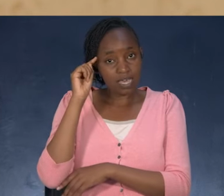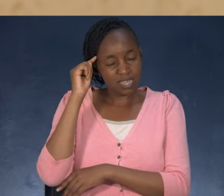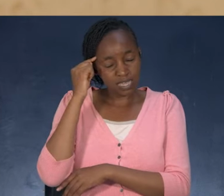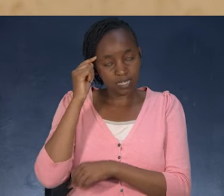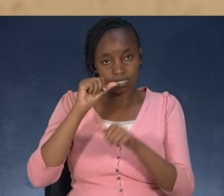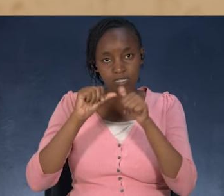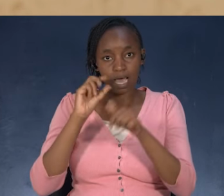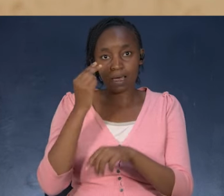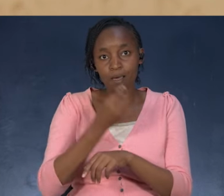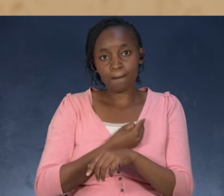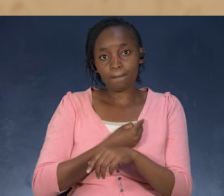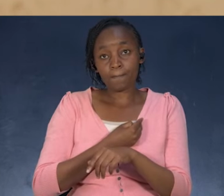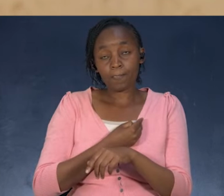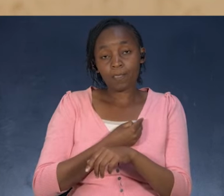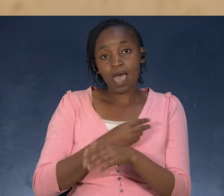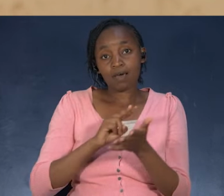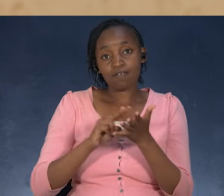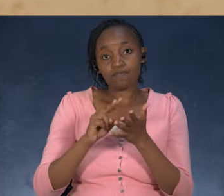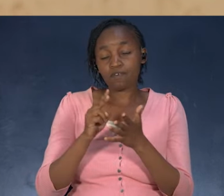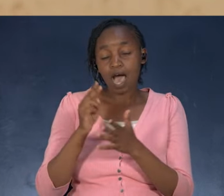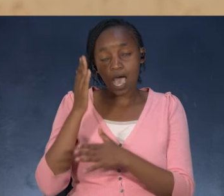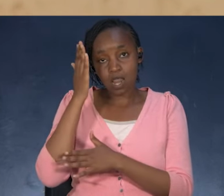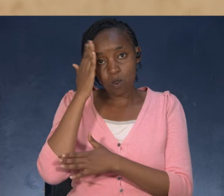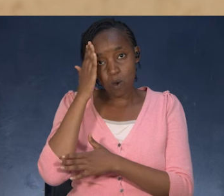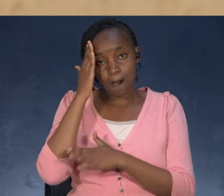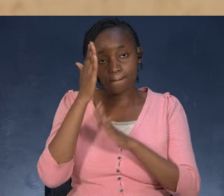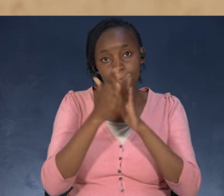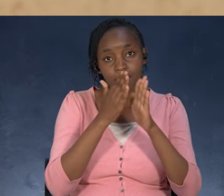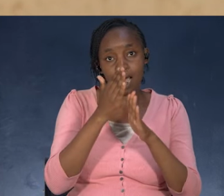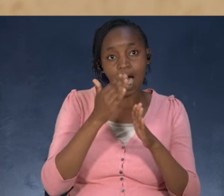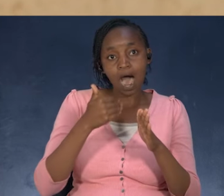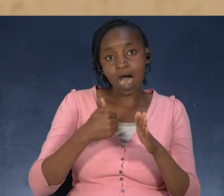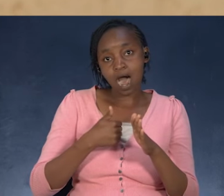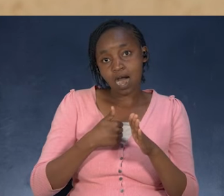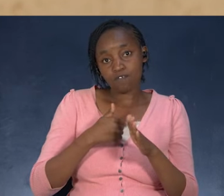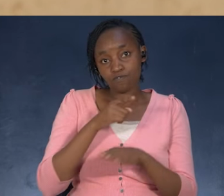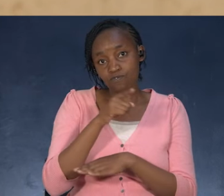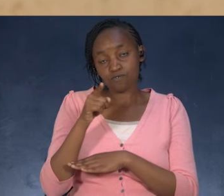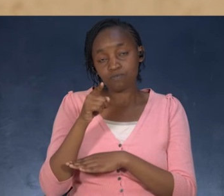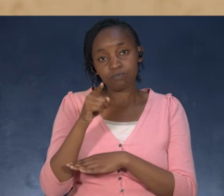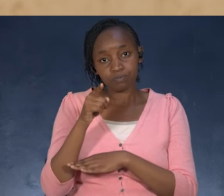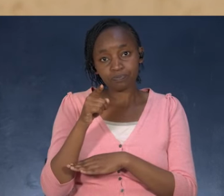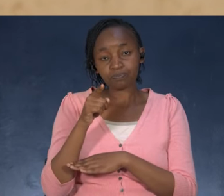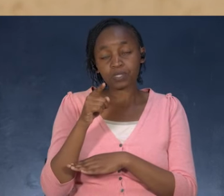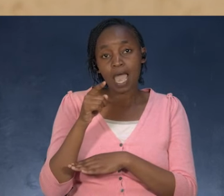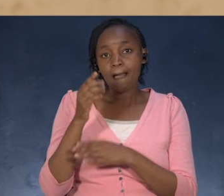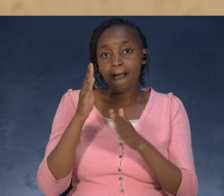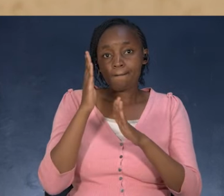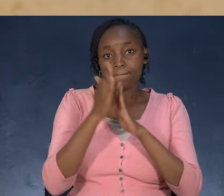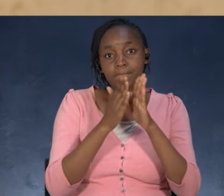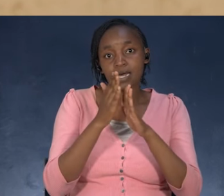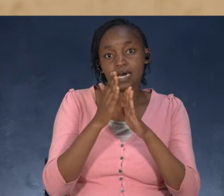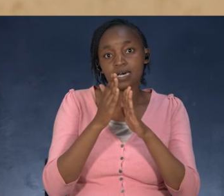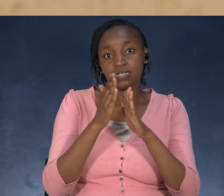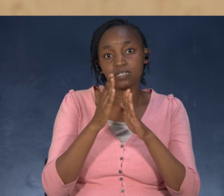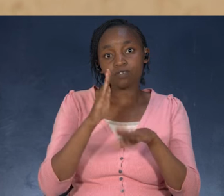us. In fact, there's a verse in the Bible that says, I know the plans I have for you, says the Lord. Plans for welfare and not for evil, to give